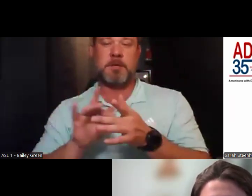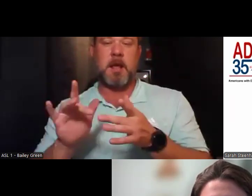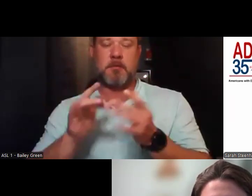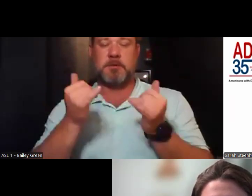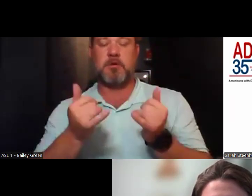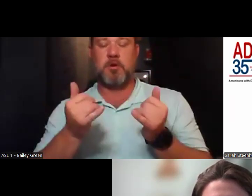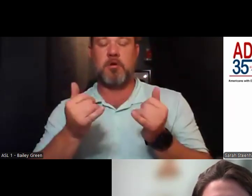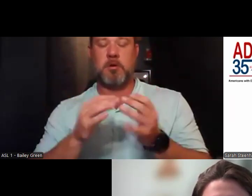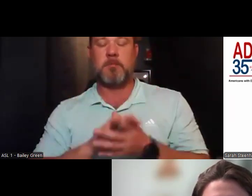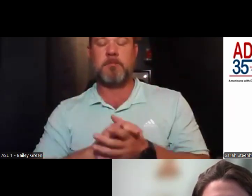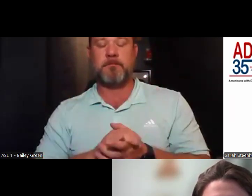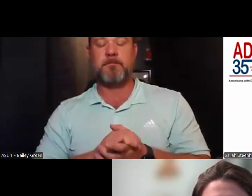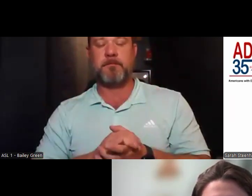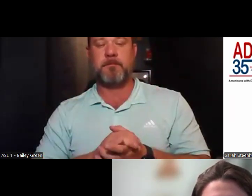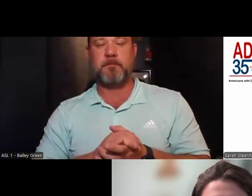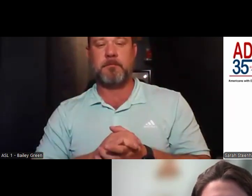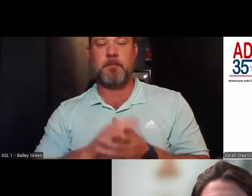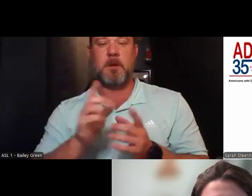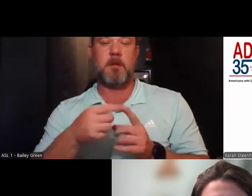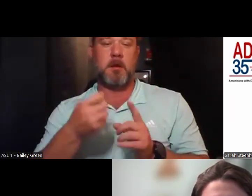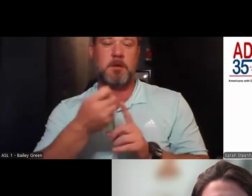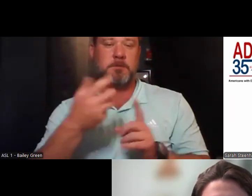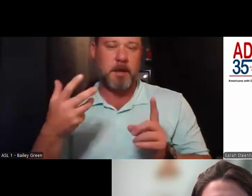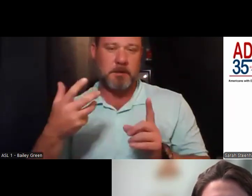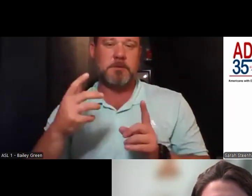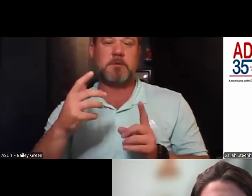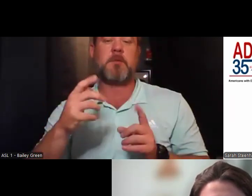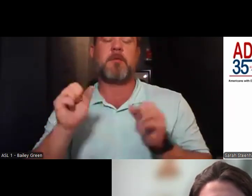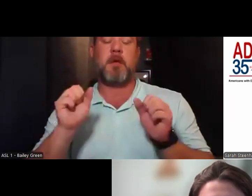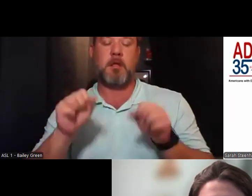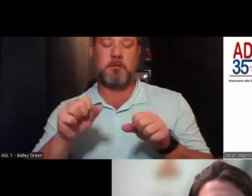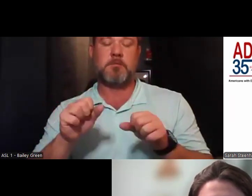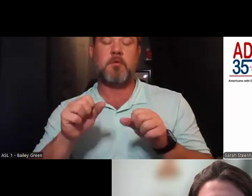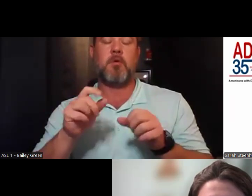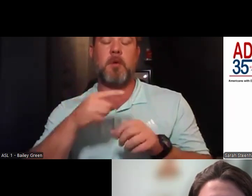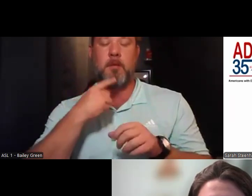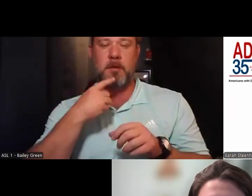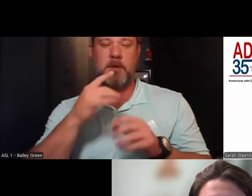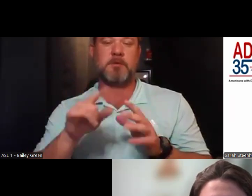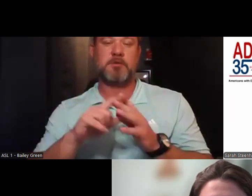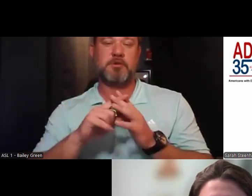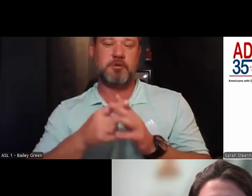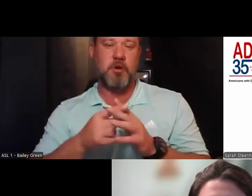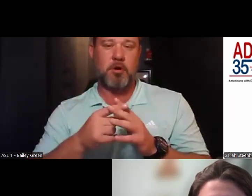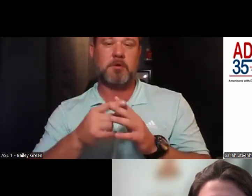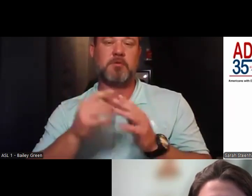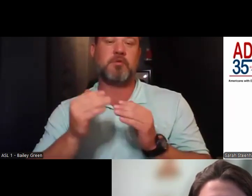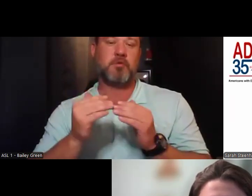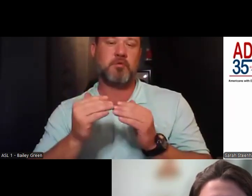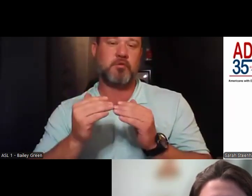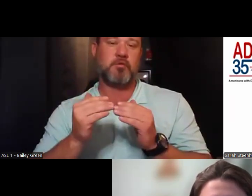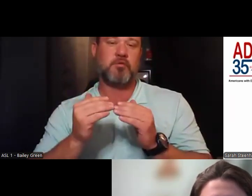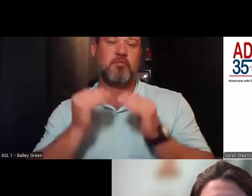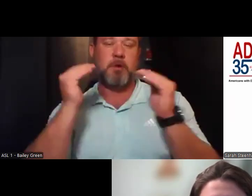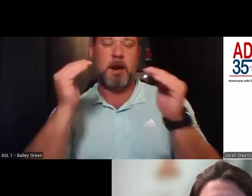Medi-Cal population. And then there is expansion of the eligible population. That's really starting to raise that floor so with that we